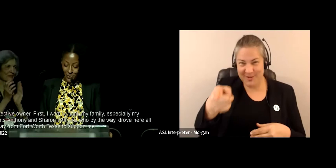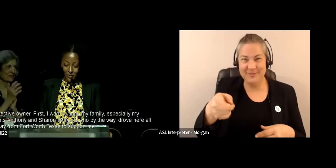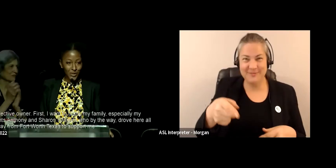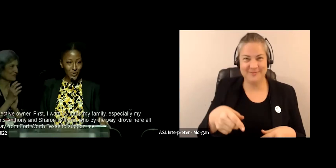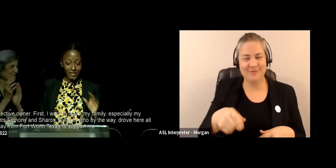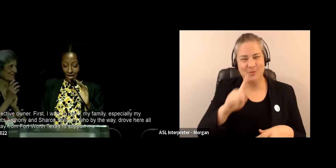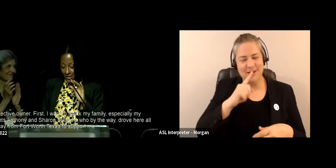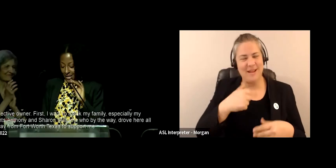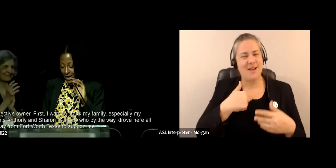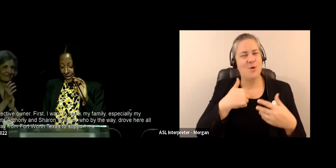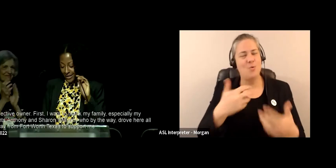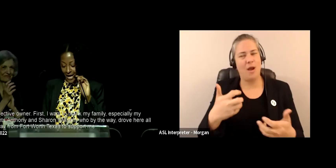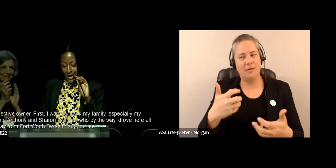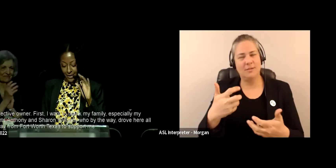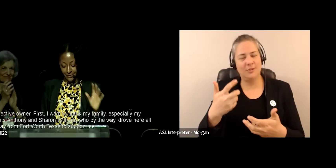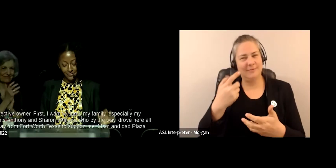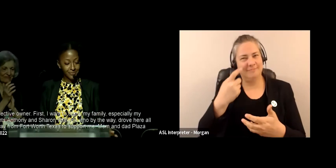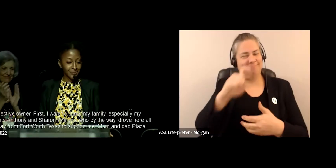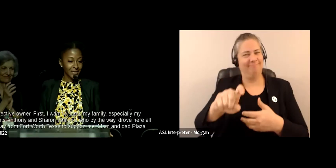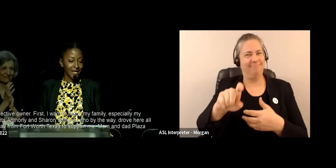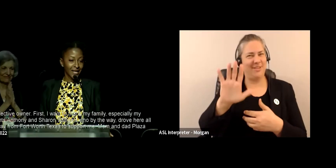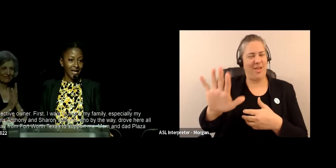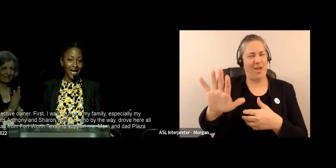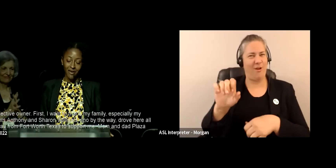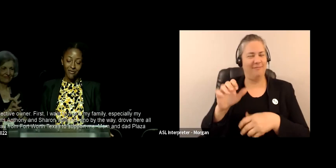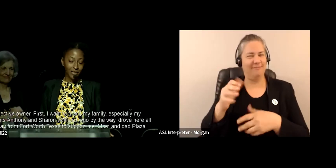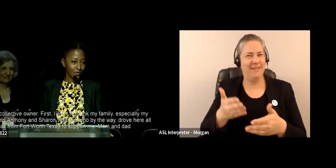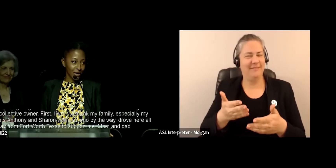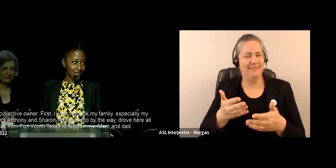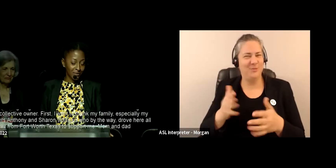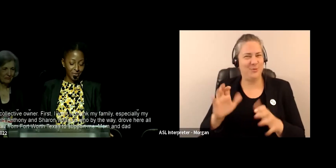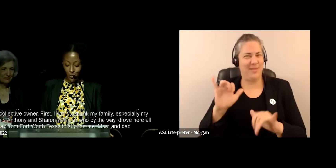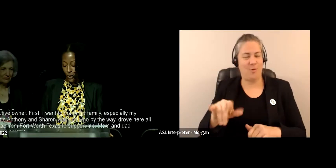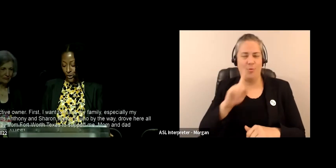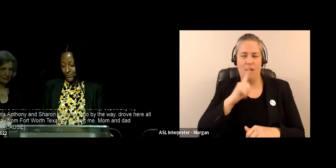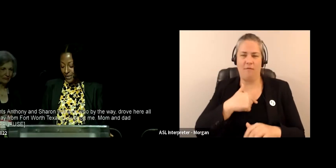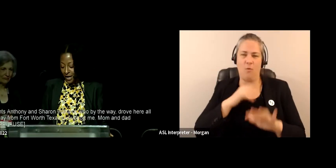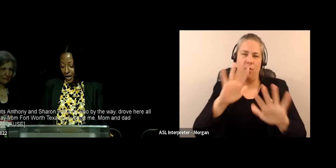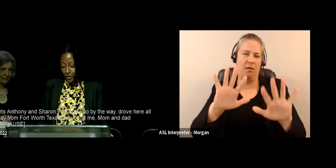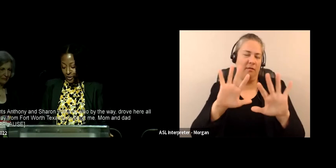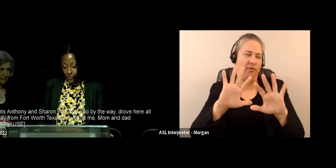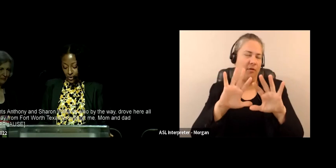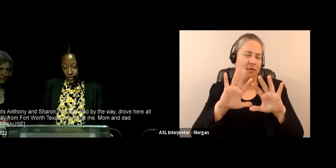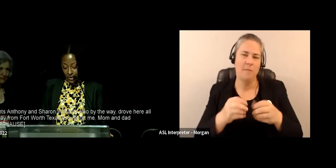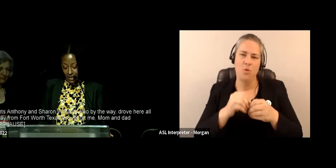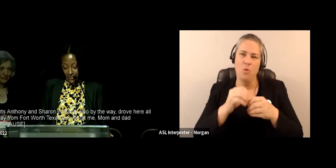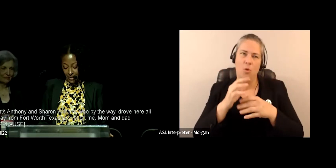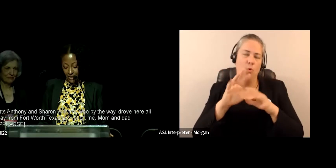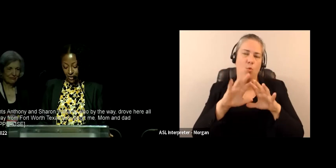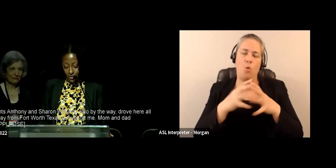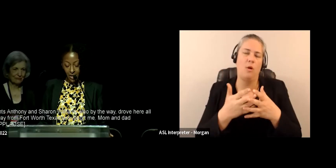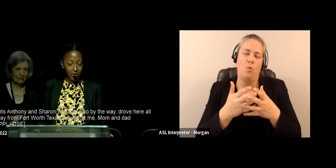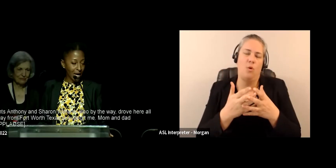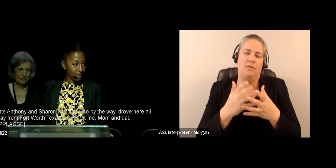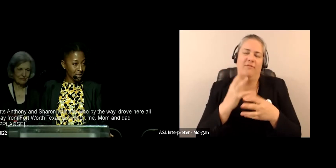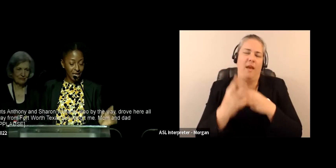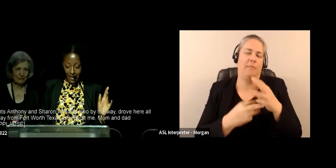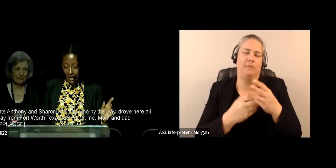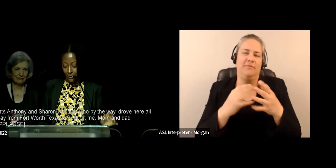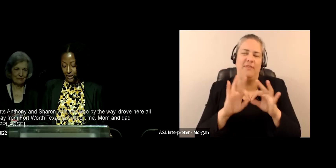I definitely want to acknowledge that. I have the greatest family in the world. I also want to acknowledge my sister,